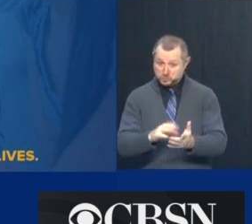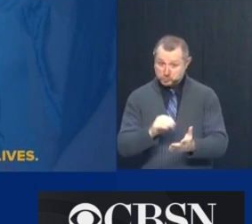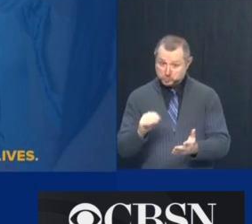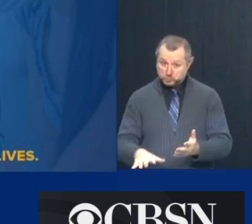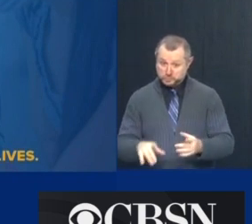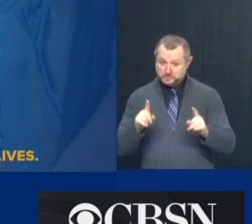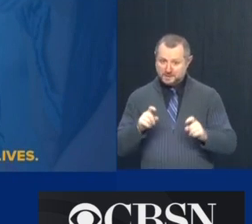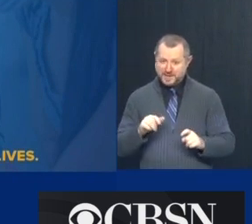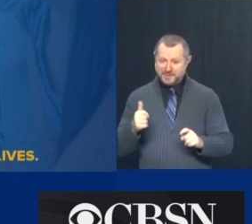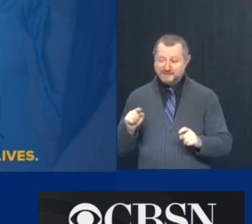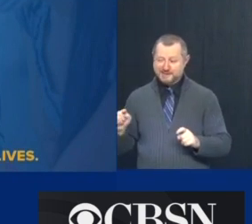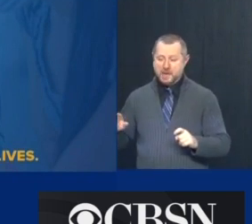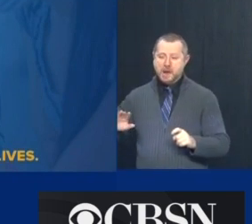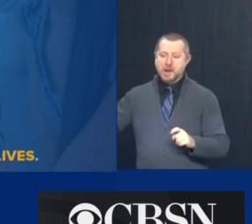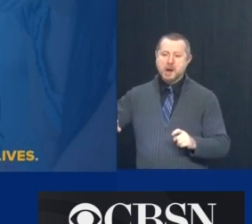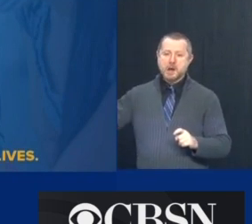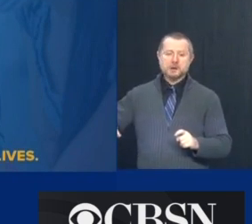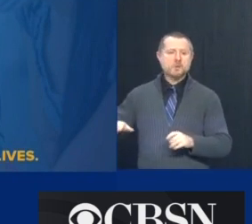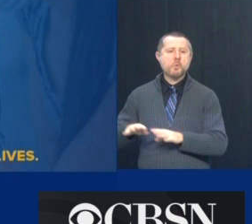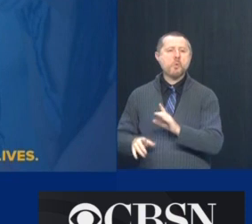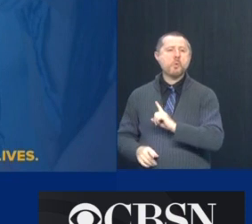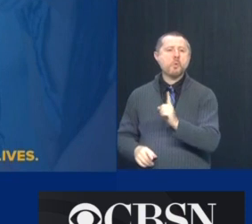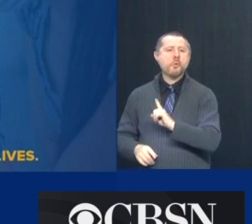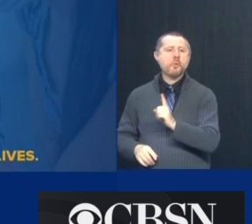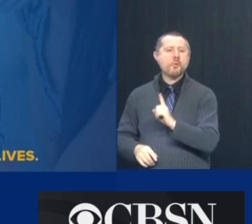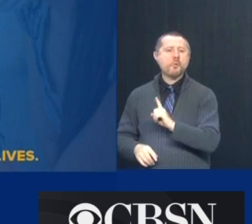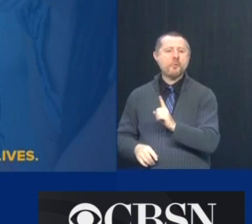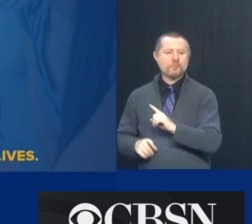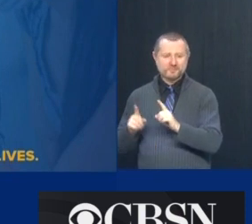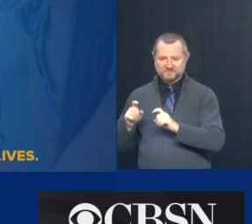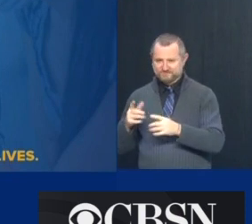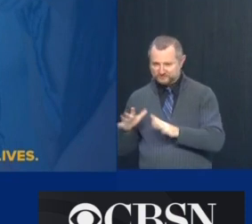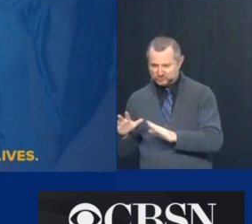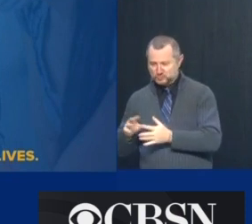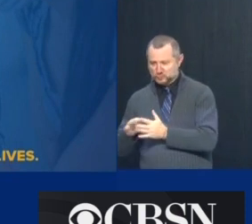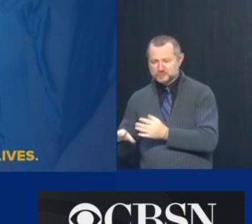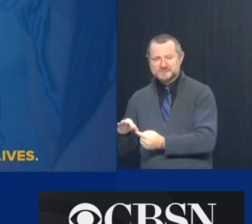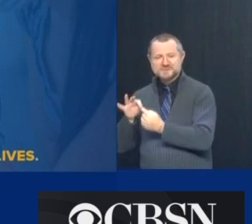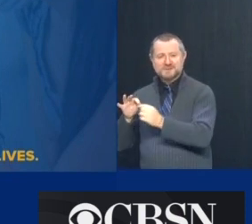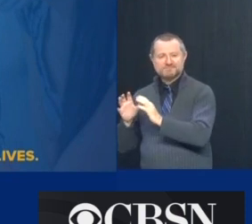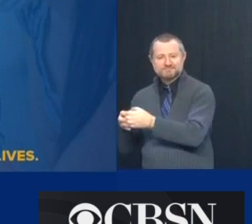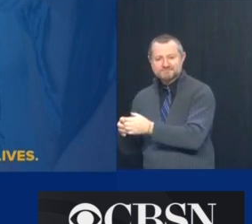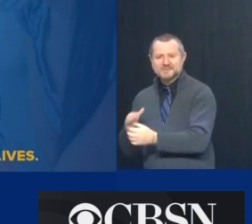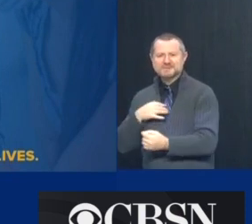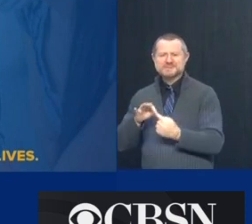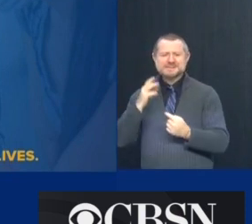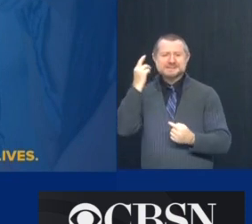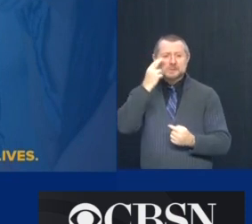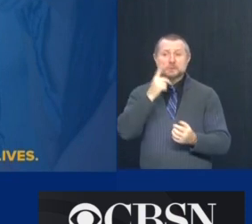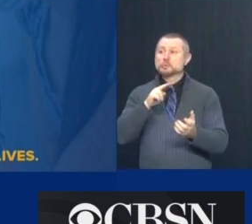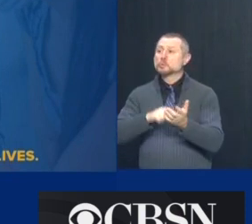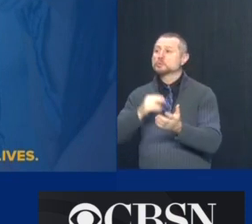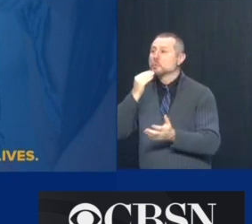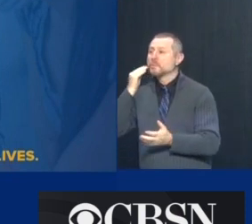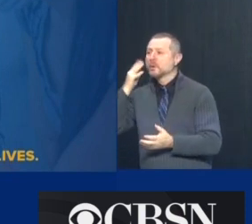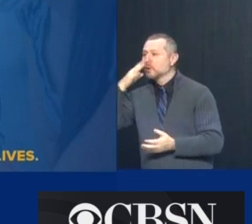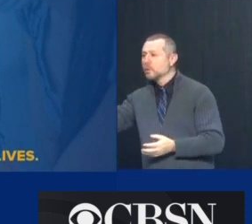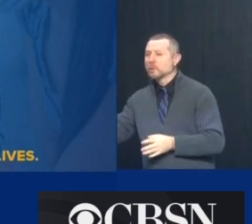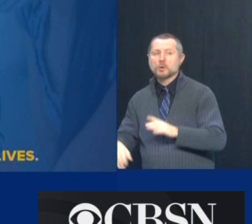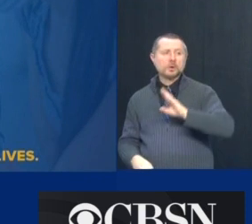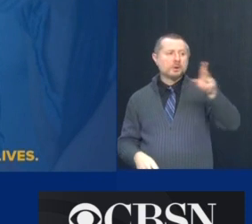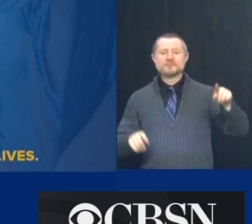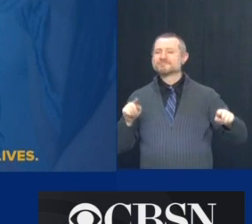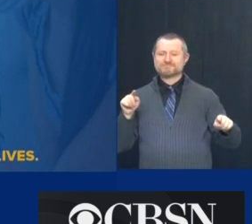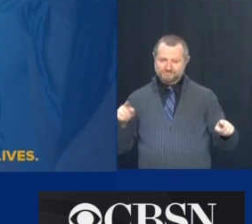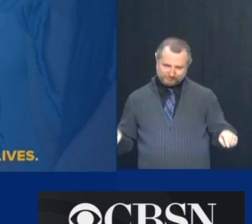test essential workers. Test all students, but not test all nursing homes. Test nursing homes, but not test schools.